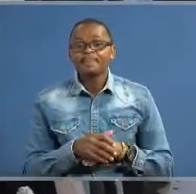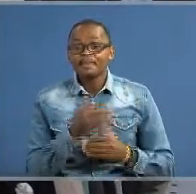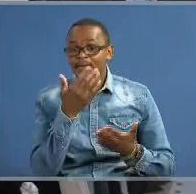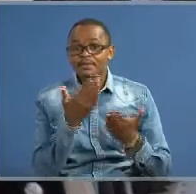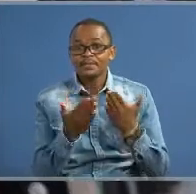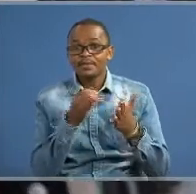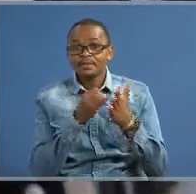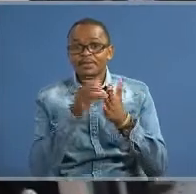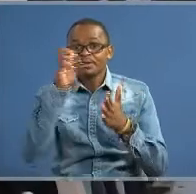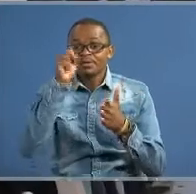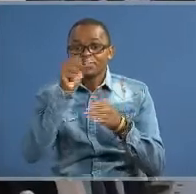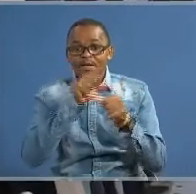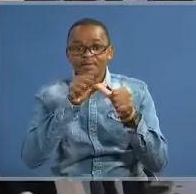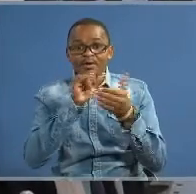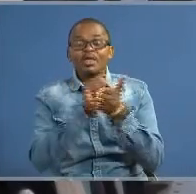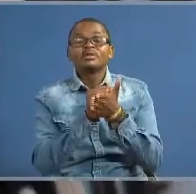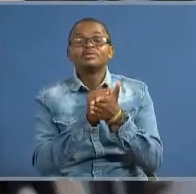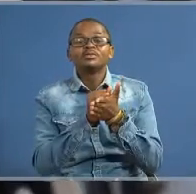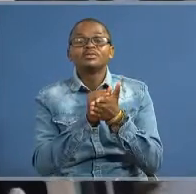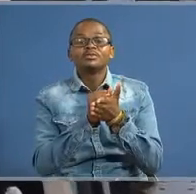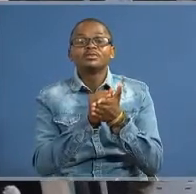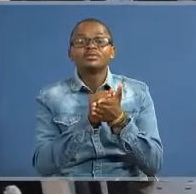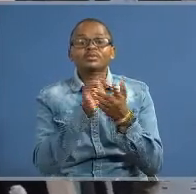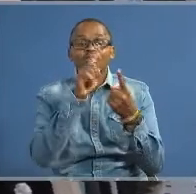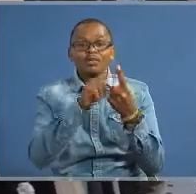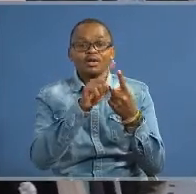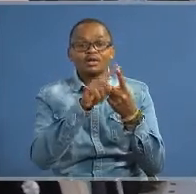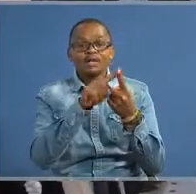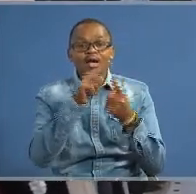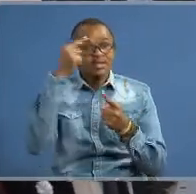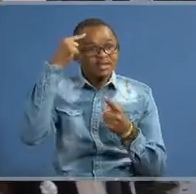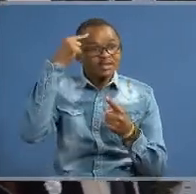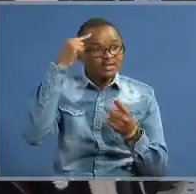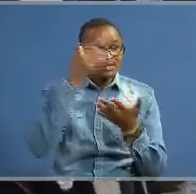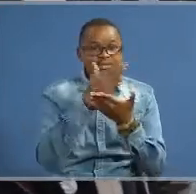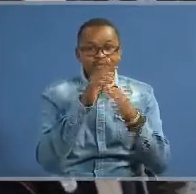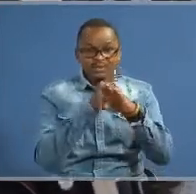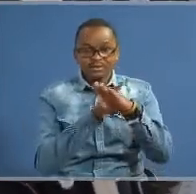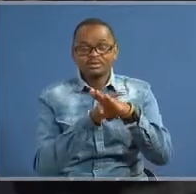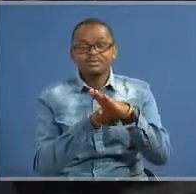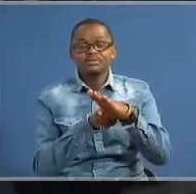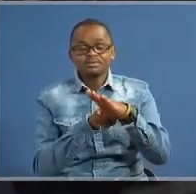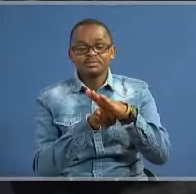Maybe it was about that interest. One of them I would think, sometimes are